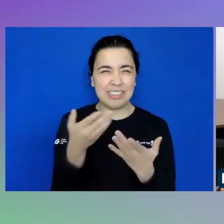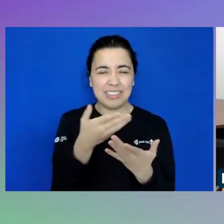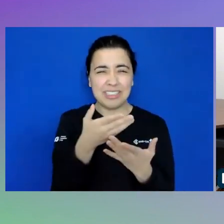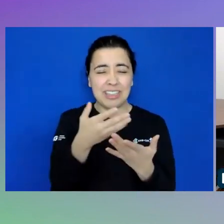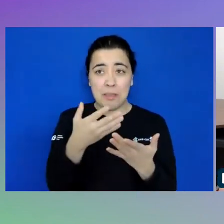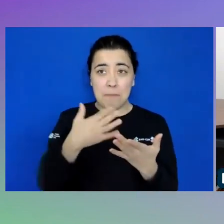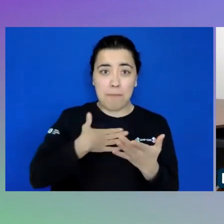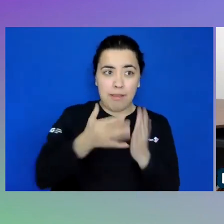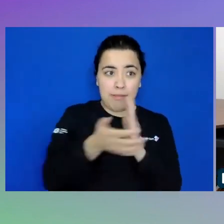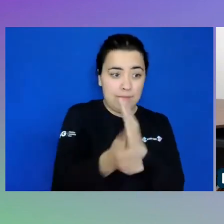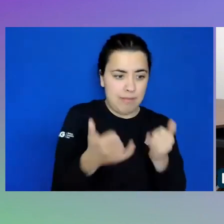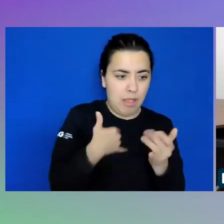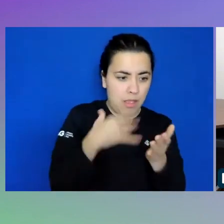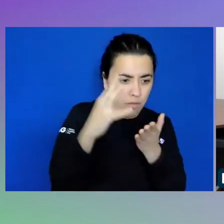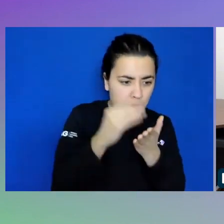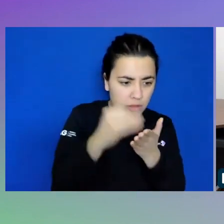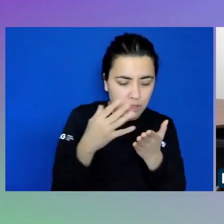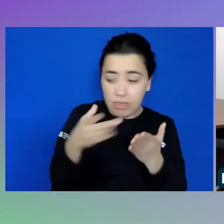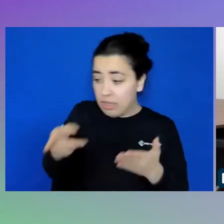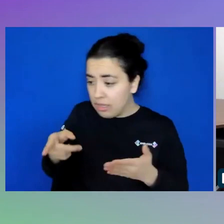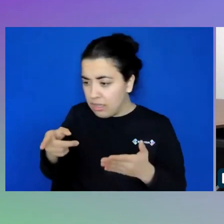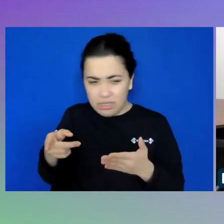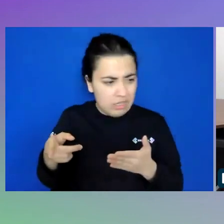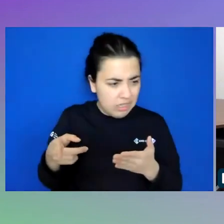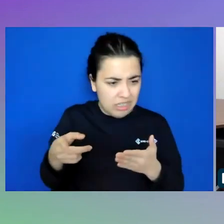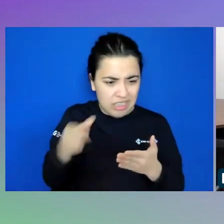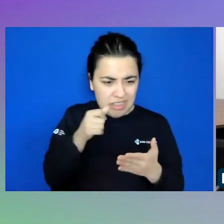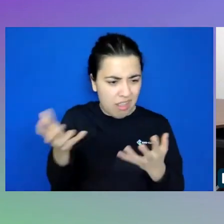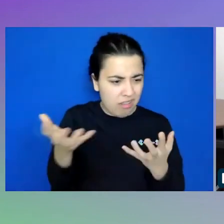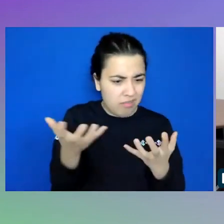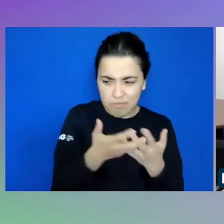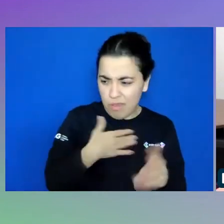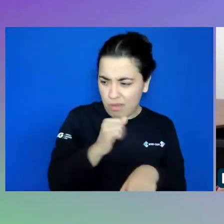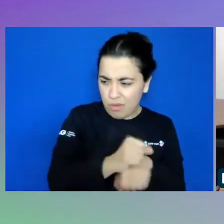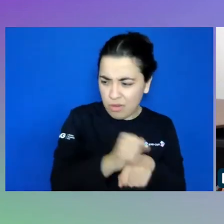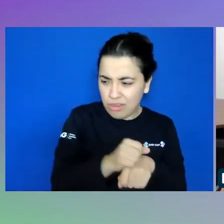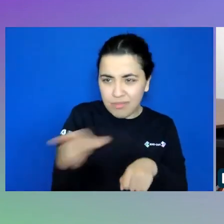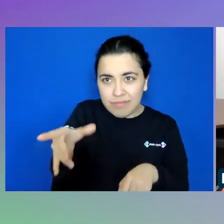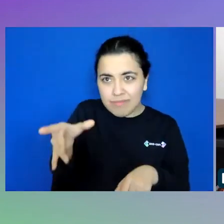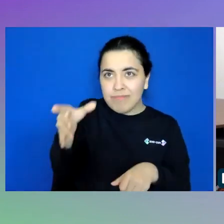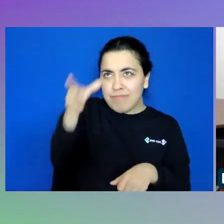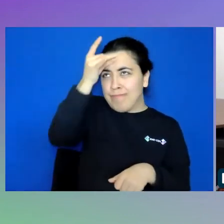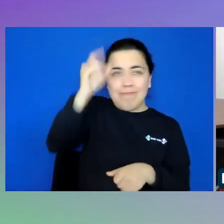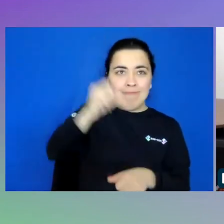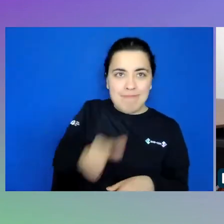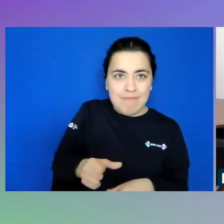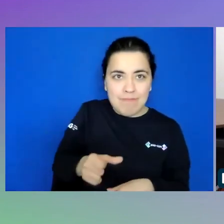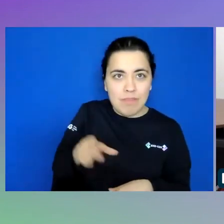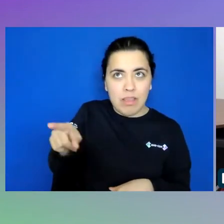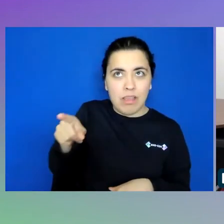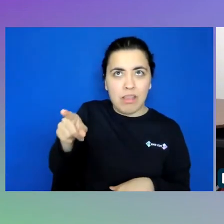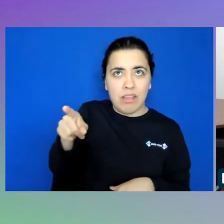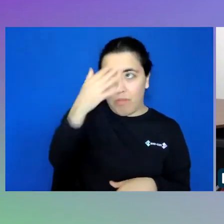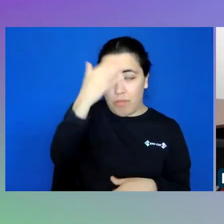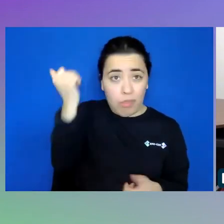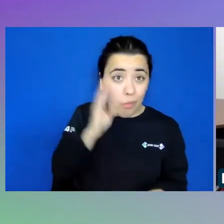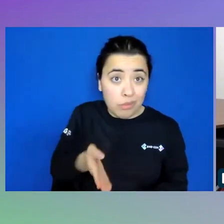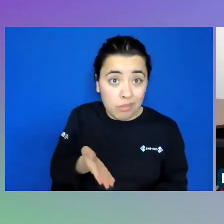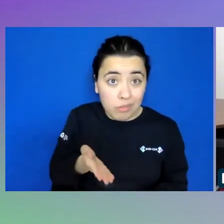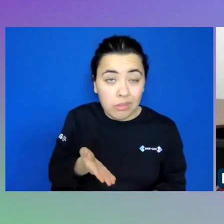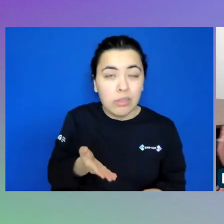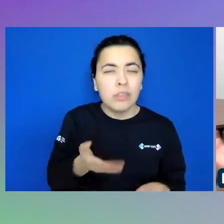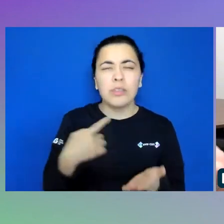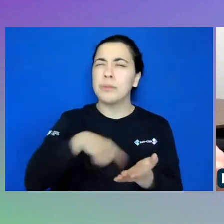right away, it's never going to stick in your head. So I think we talked about using ARIA labels for